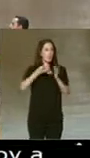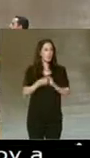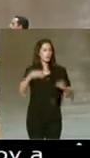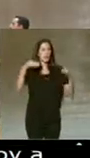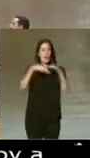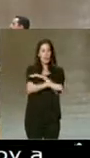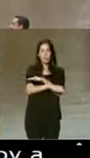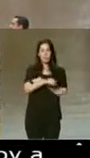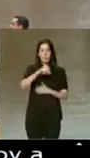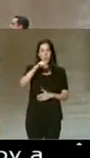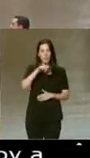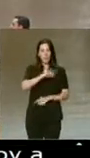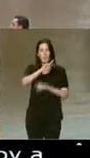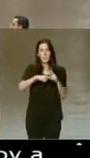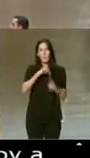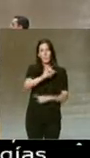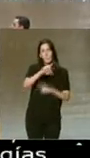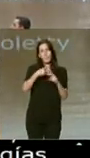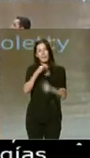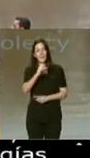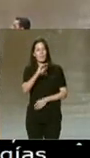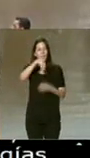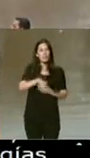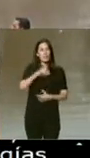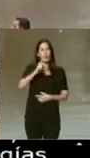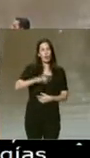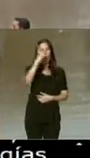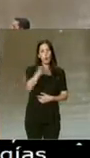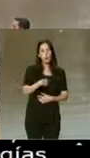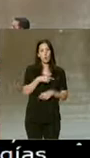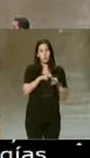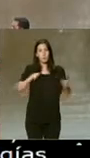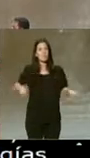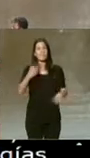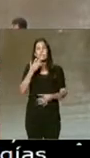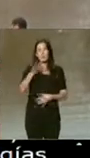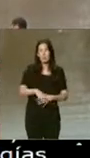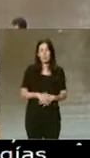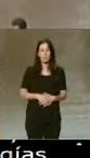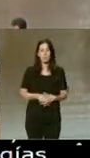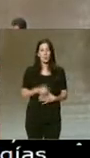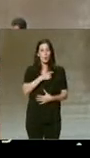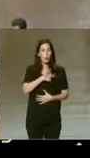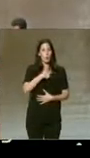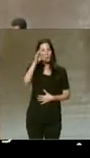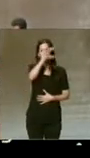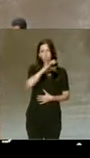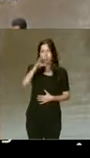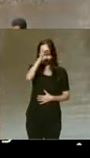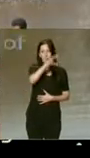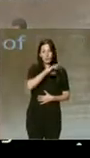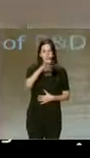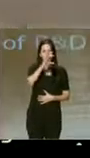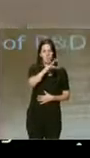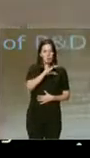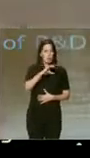the Accessible Technology Manager of the ENG Foundation under the Department of R&D and I. And I'm